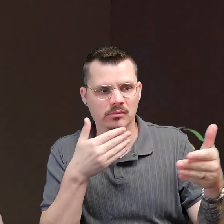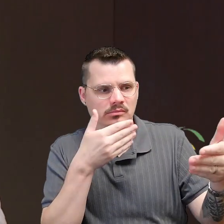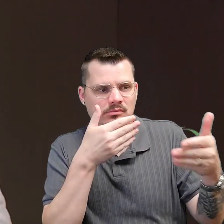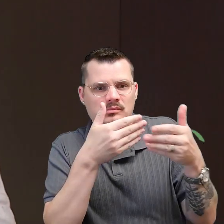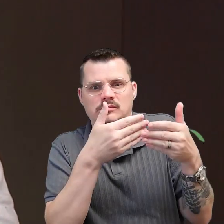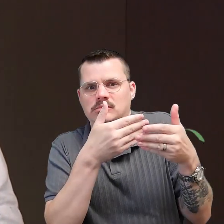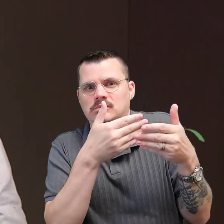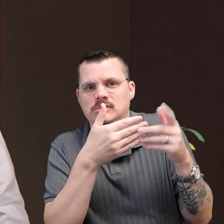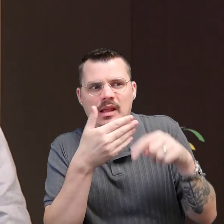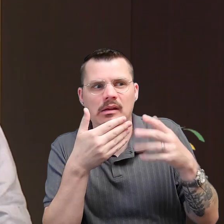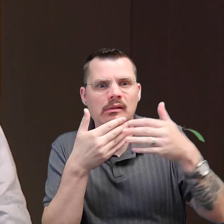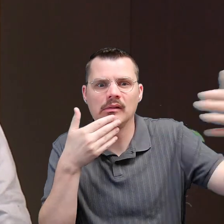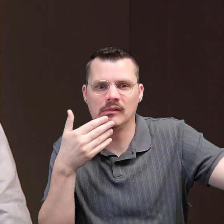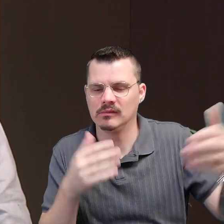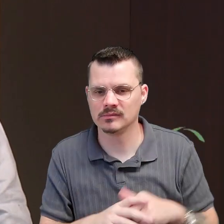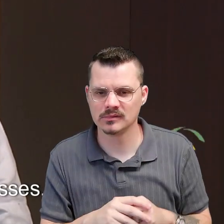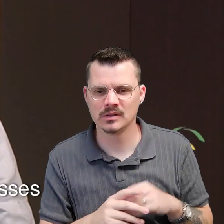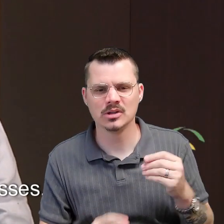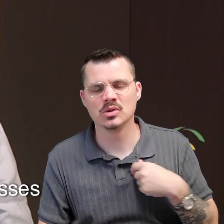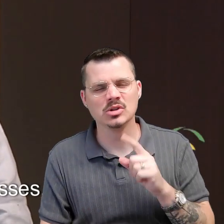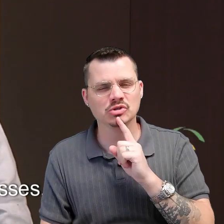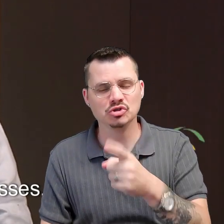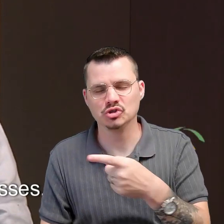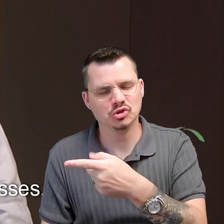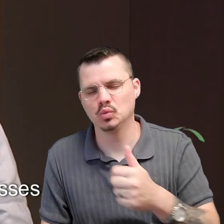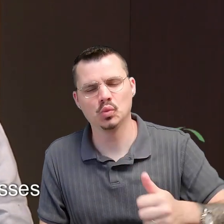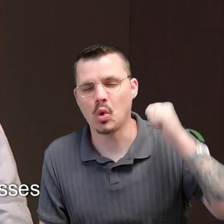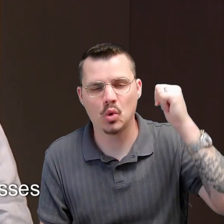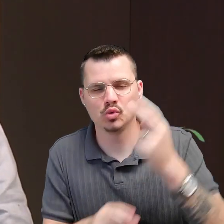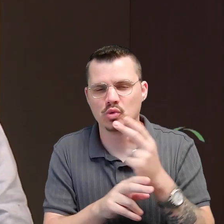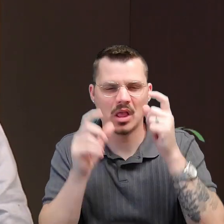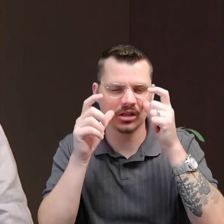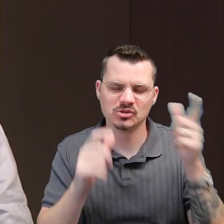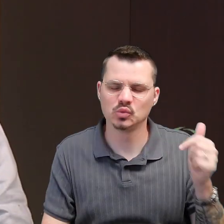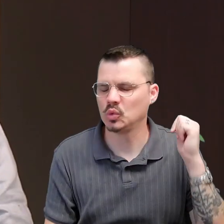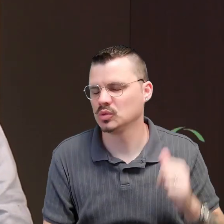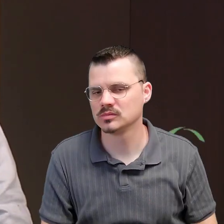nearsightedness. And we're pretty sure she'd never wear glasses.